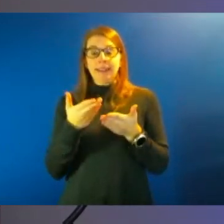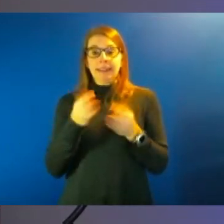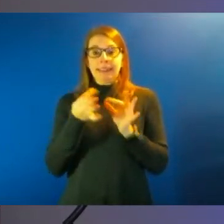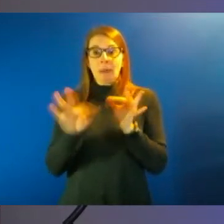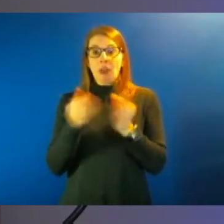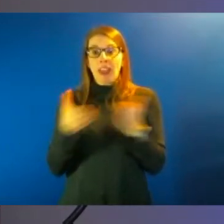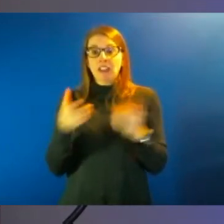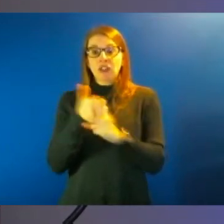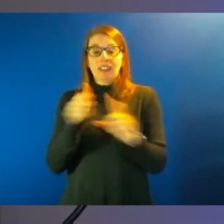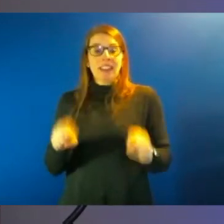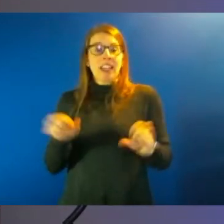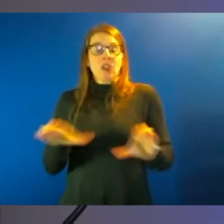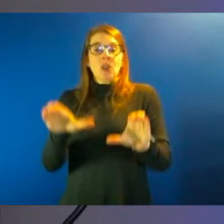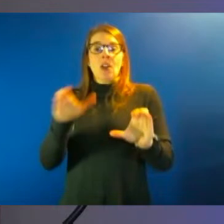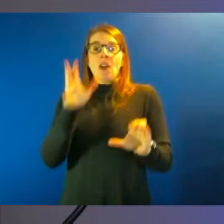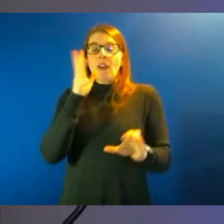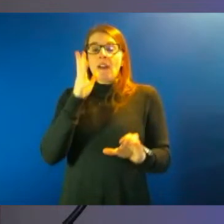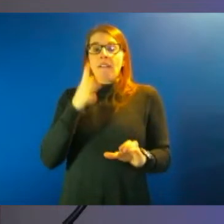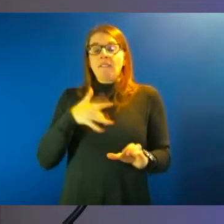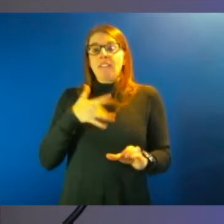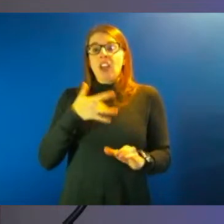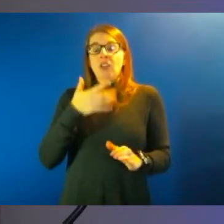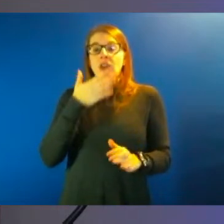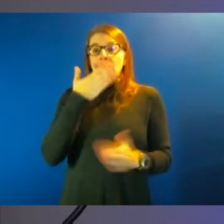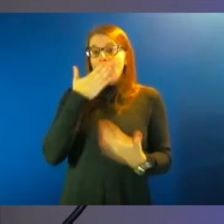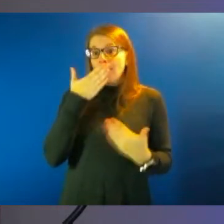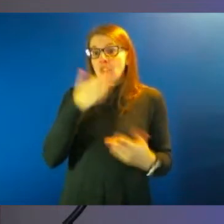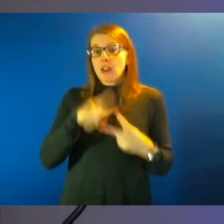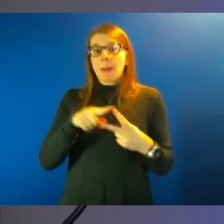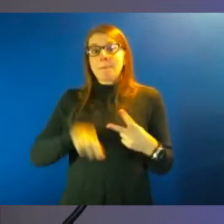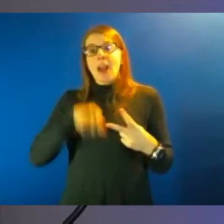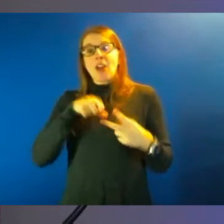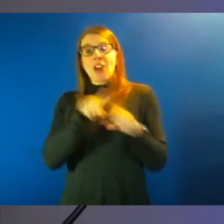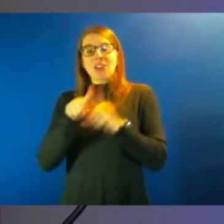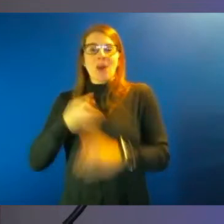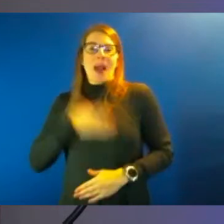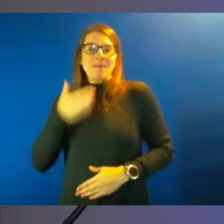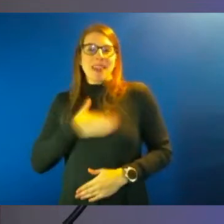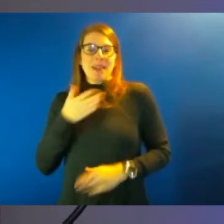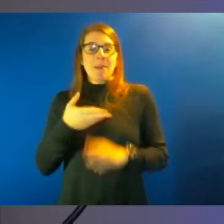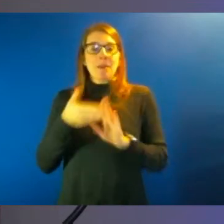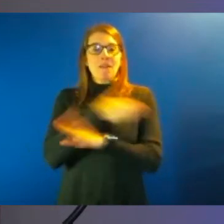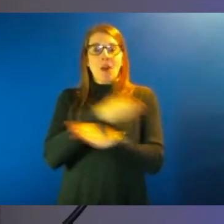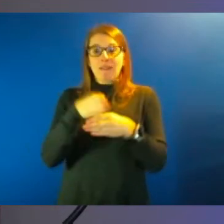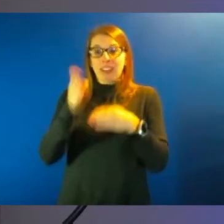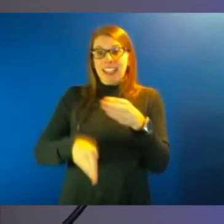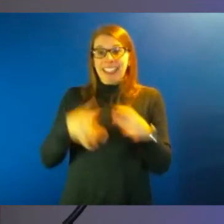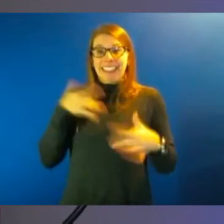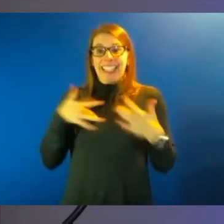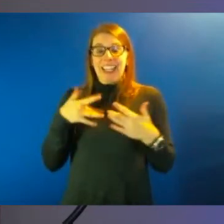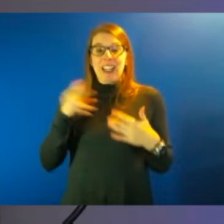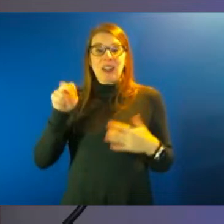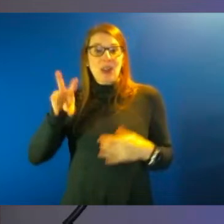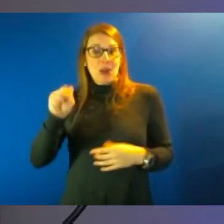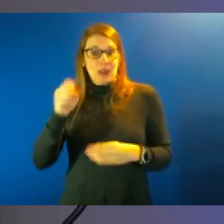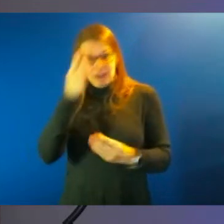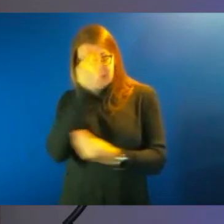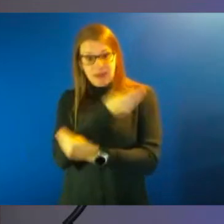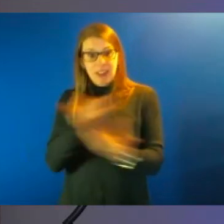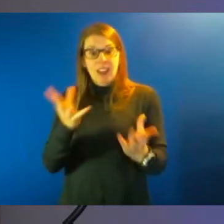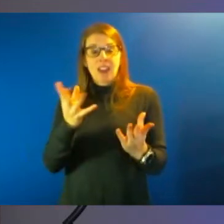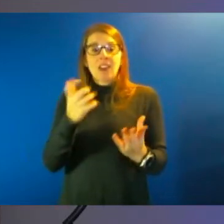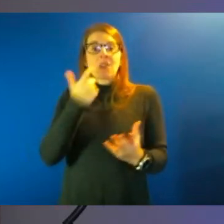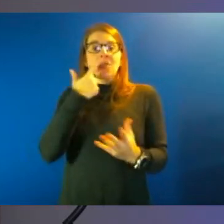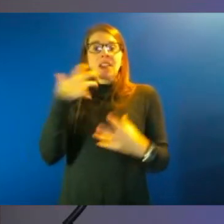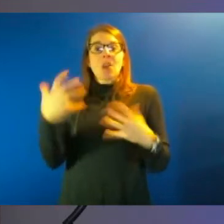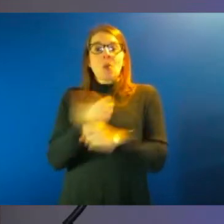will make you feel grateful, proud, and happy. But before we go, we have some exciting news to share with you. Recently, we won another award